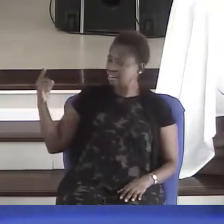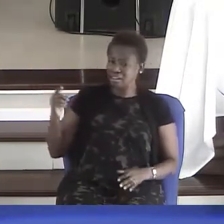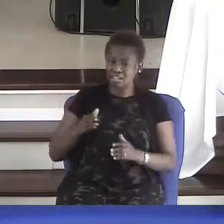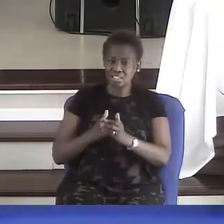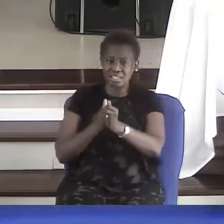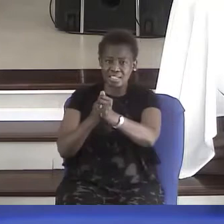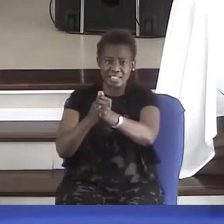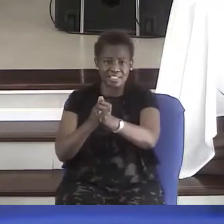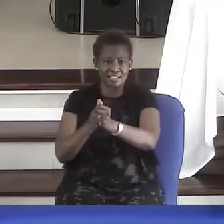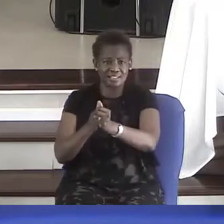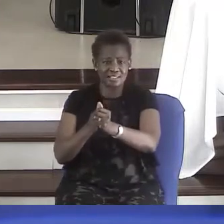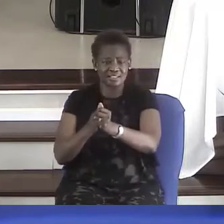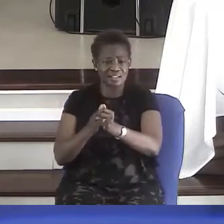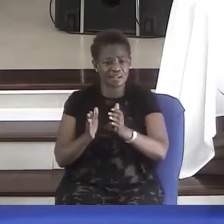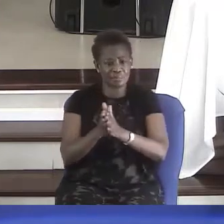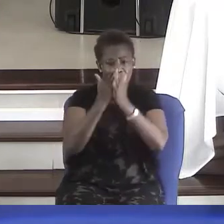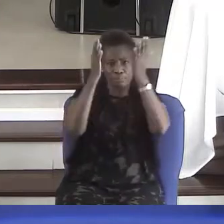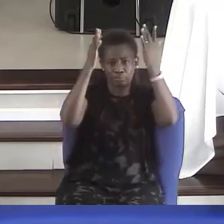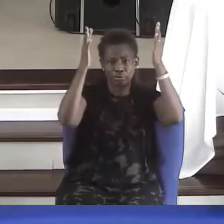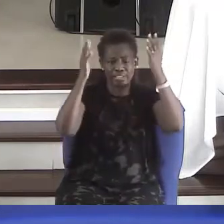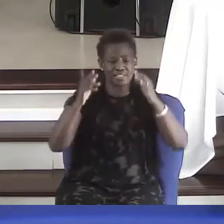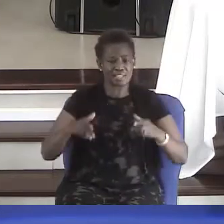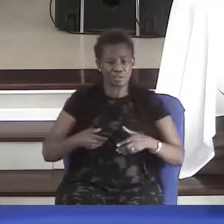choruses he rehearsed with his team.